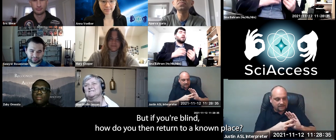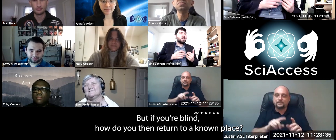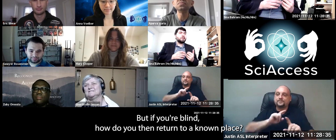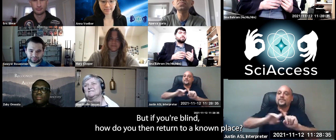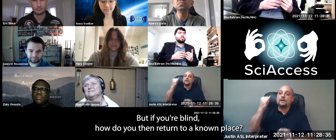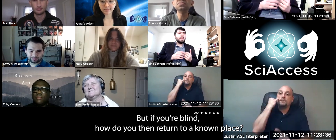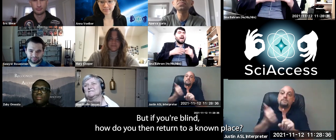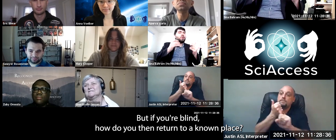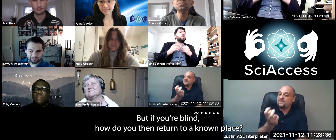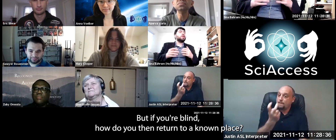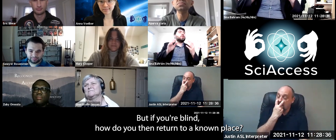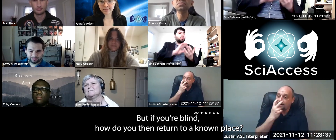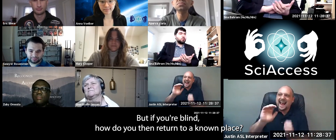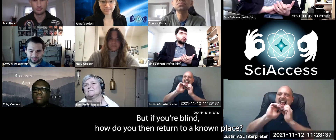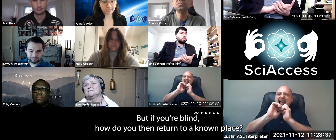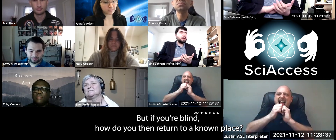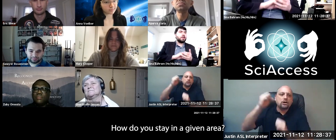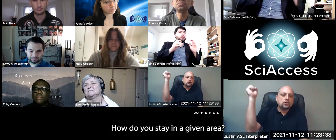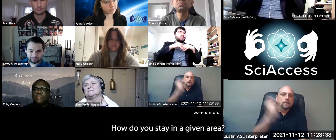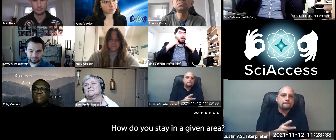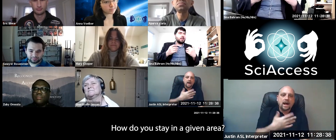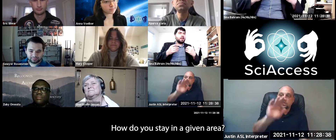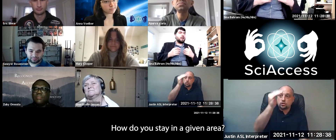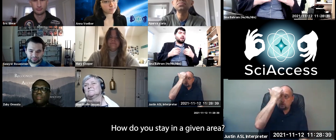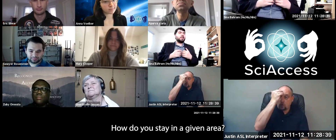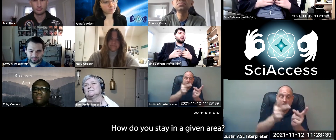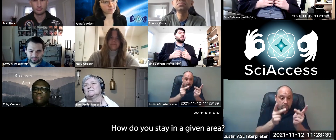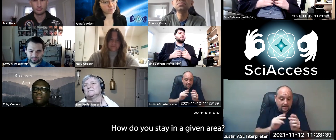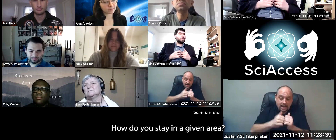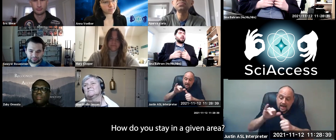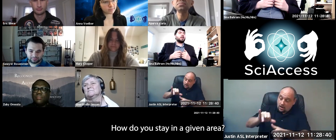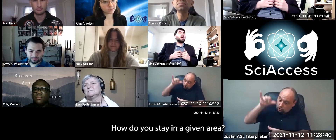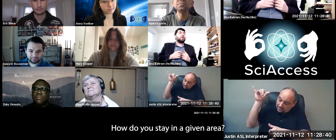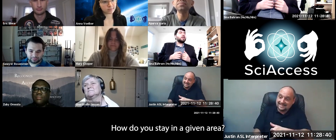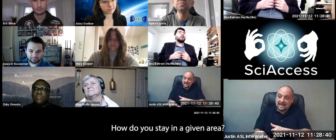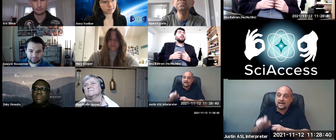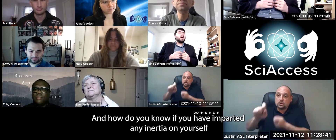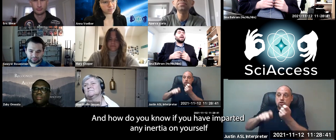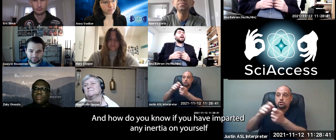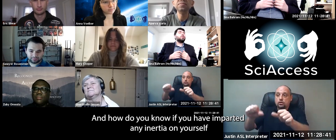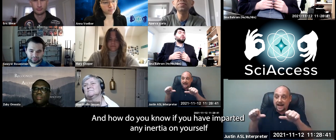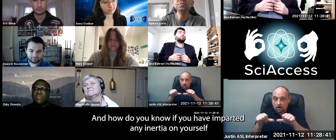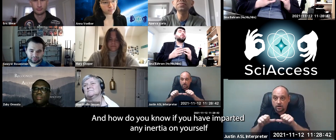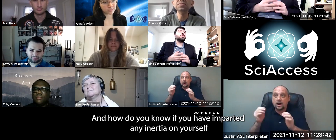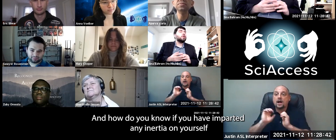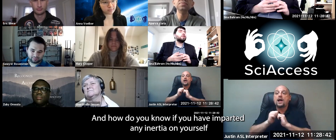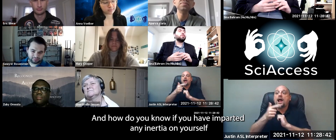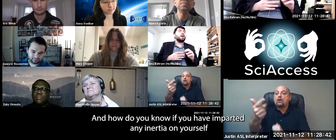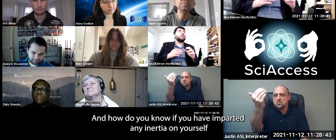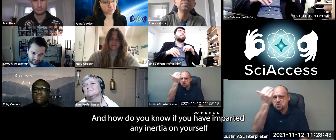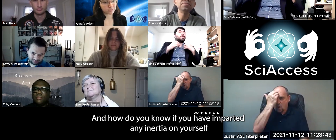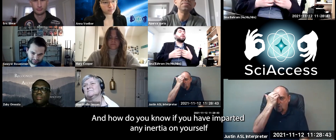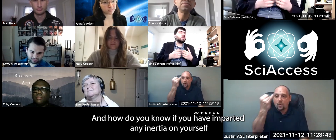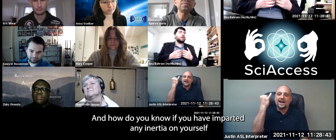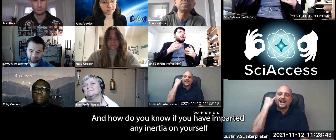if you're blind, how do you then return to a known place? How do you stay in a given area? And how do you know if you